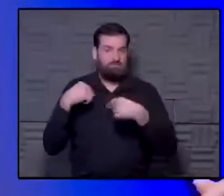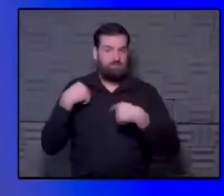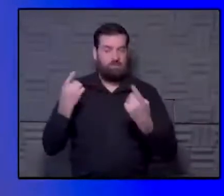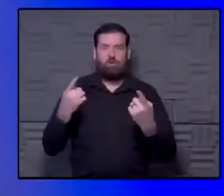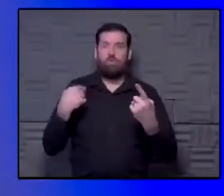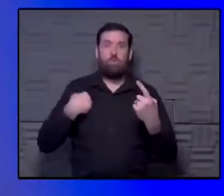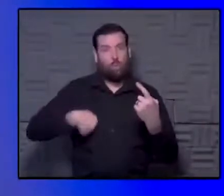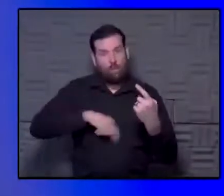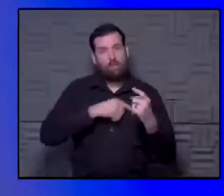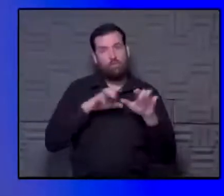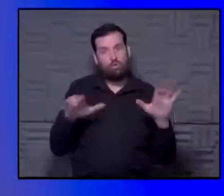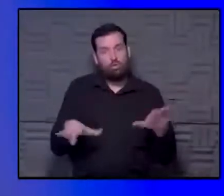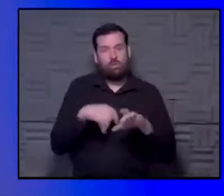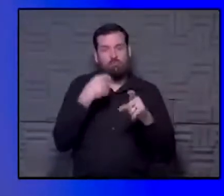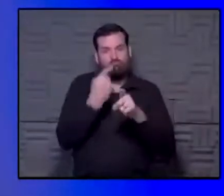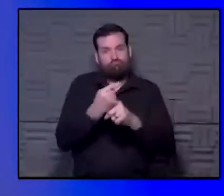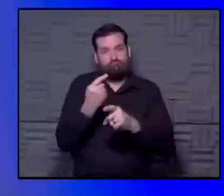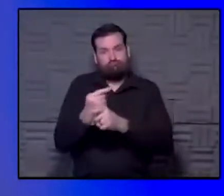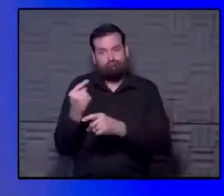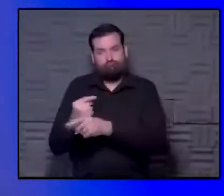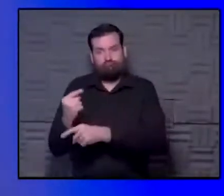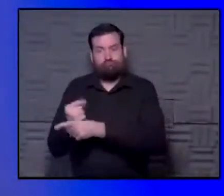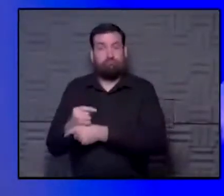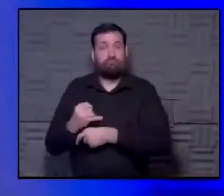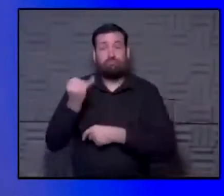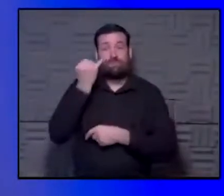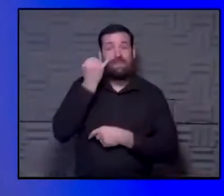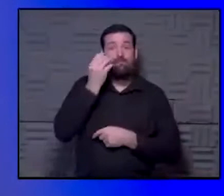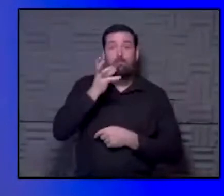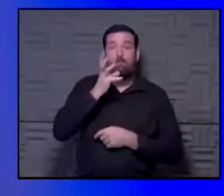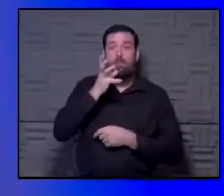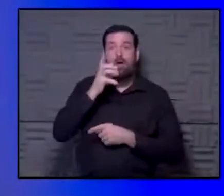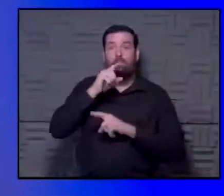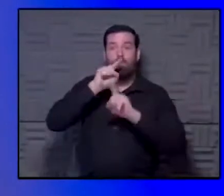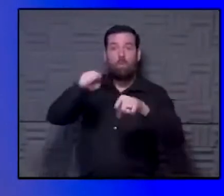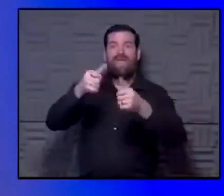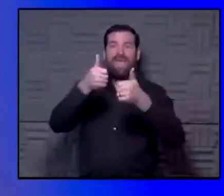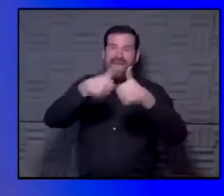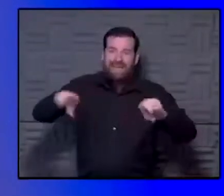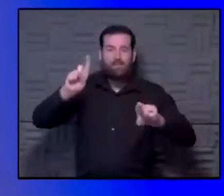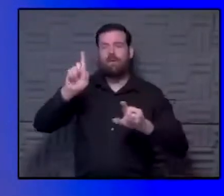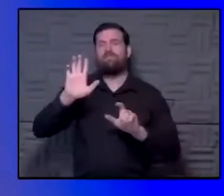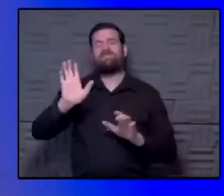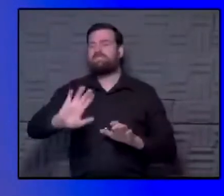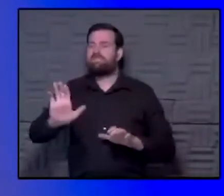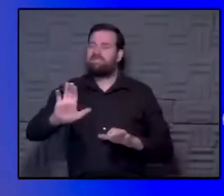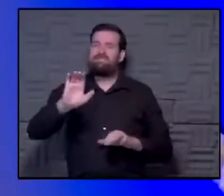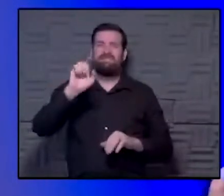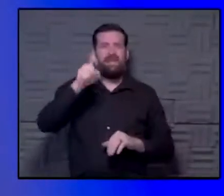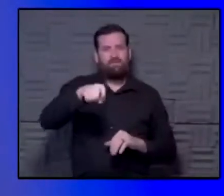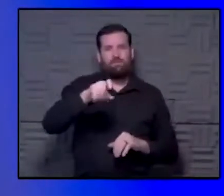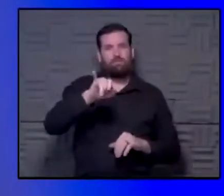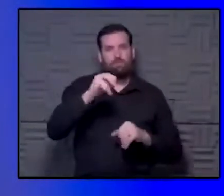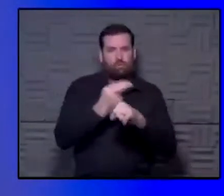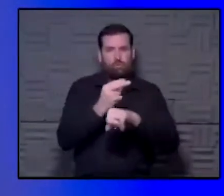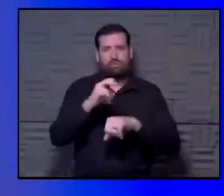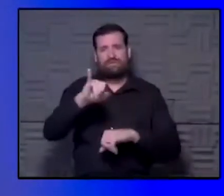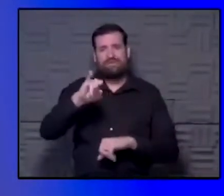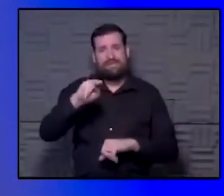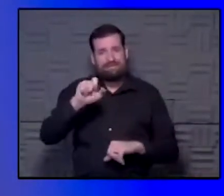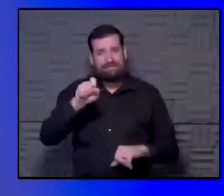right. I was getting on if my mom went anywhere, and I was like, you got to do Instacart now, all of these